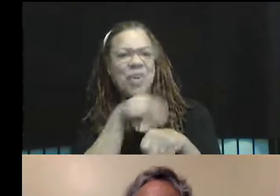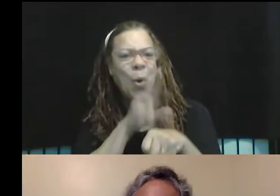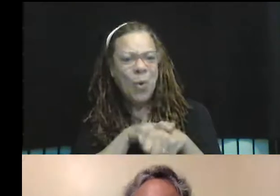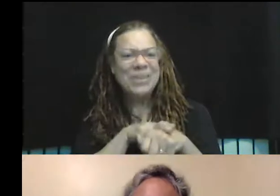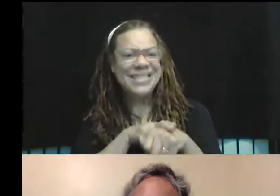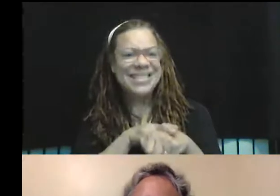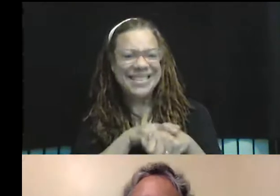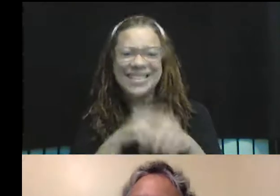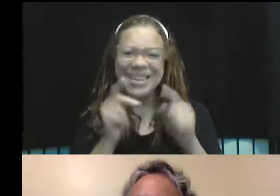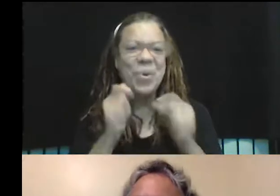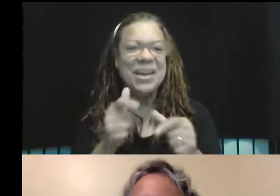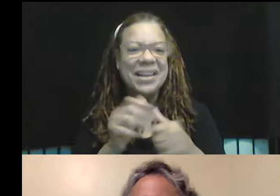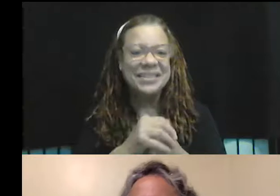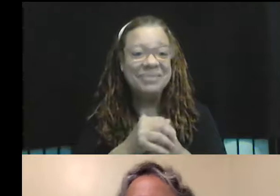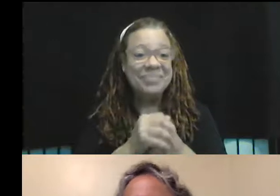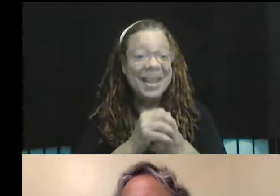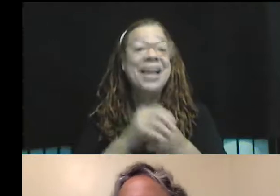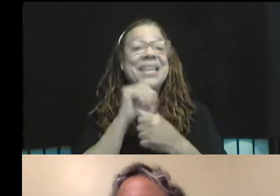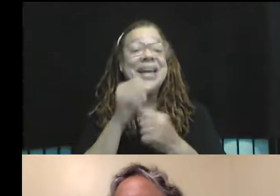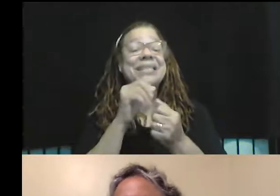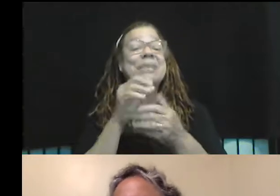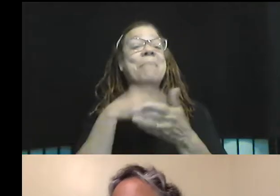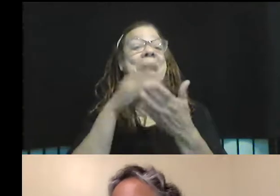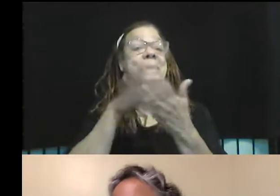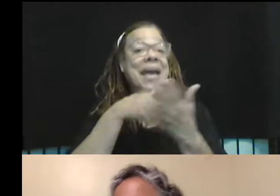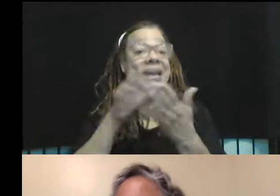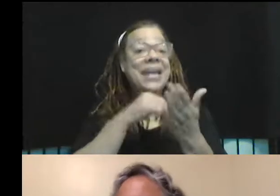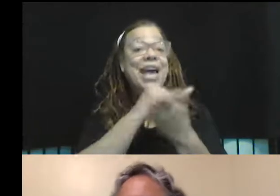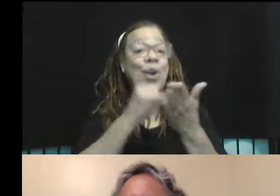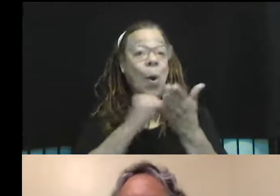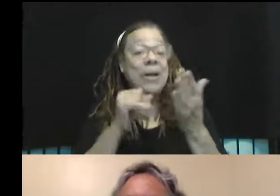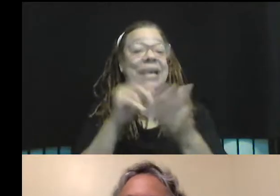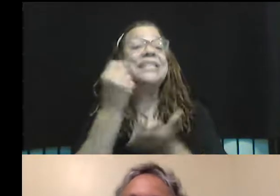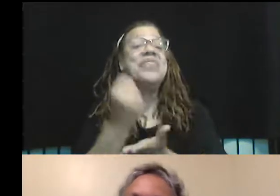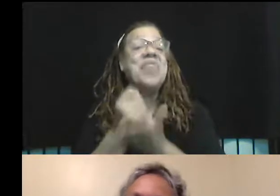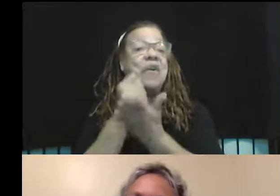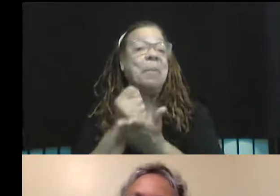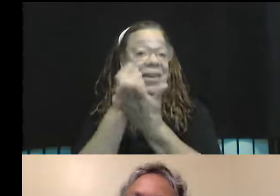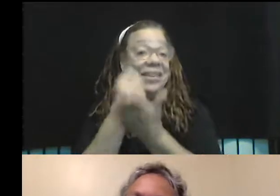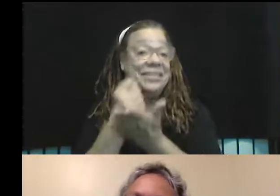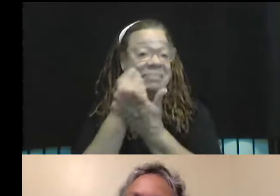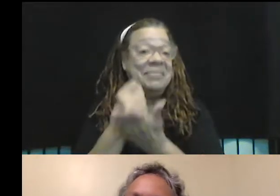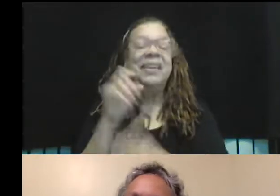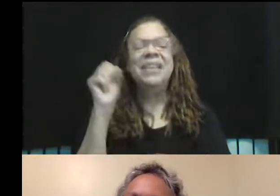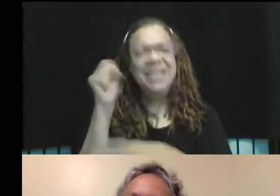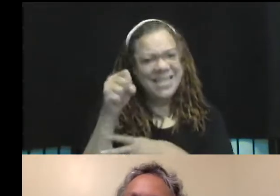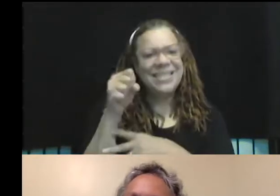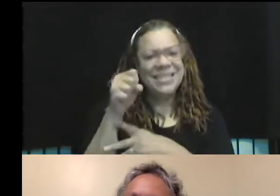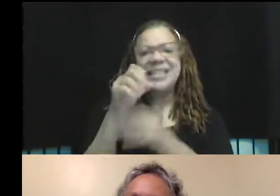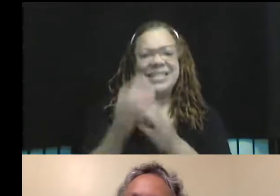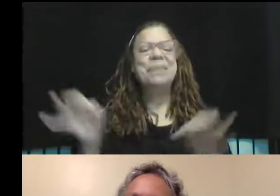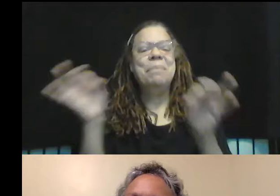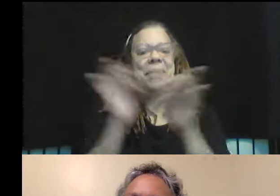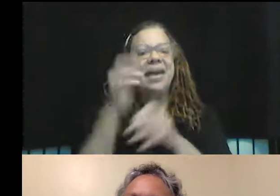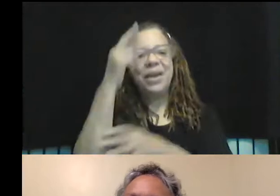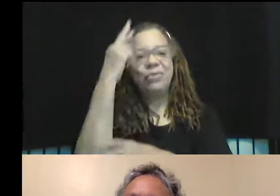Wow, that was quick. Say more about that. Sure. Yeah, no, I like, that's the main reason why I do